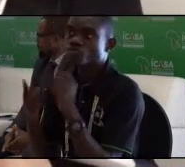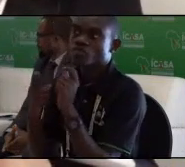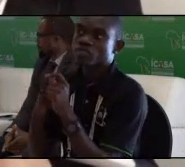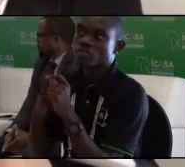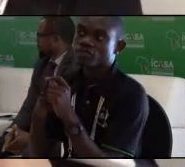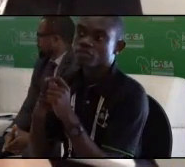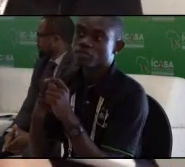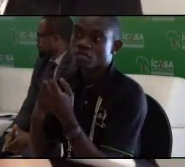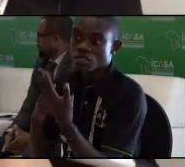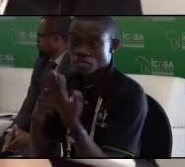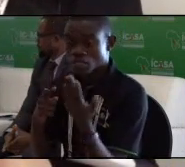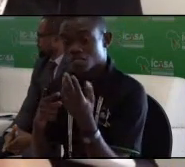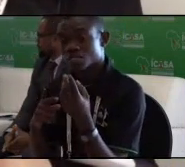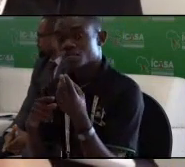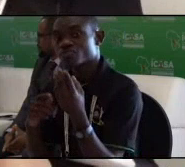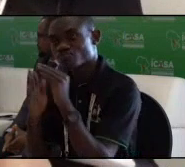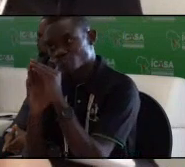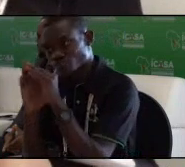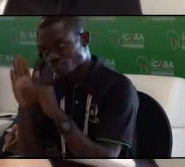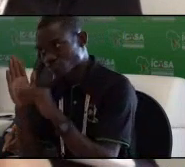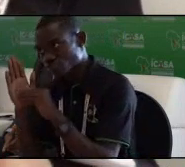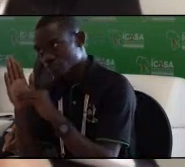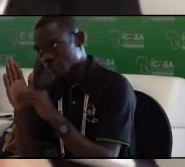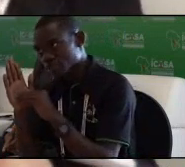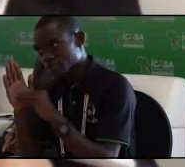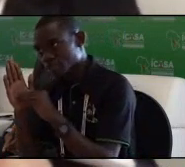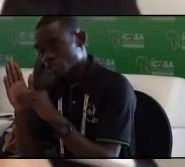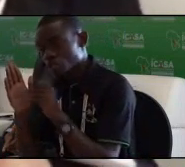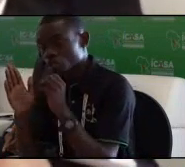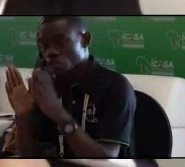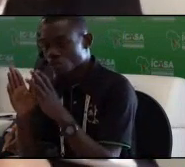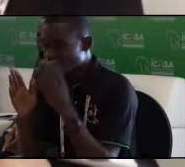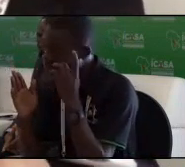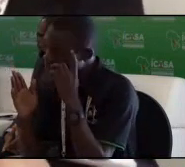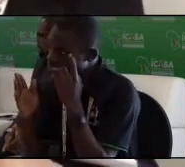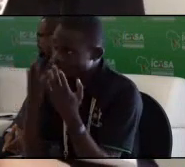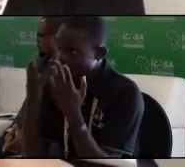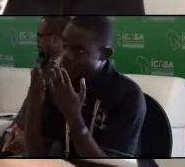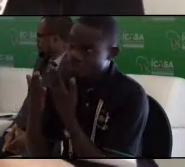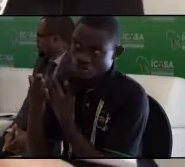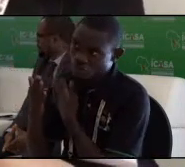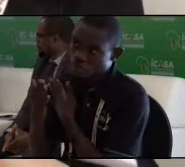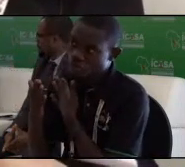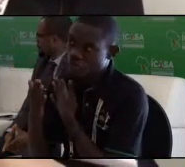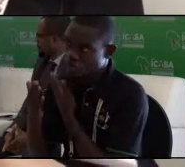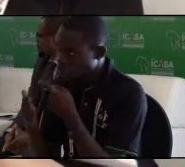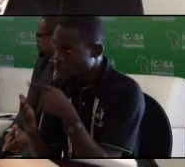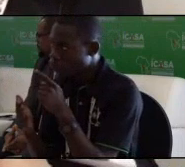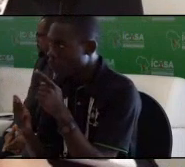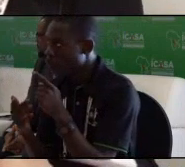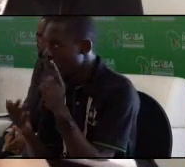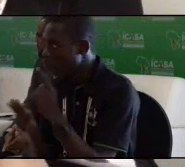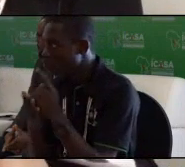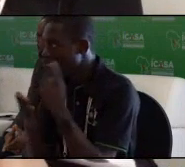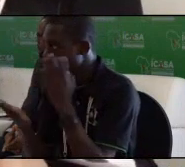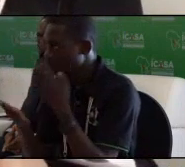to 20%. The rest were actually the non-quality assured. So in terms of demand for